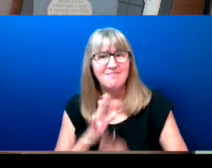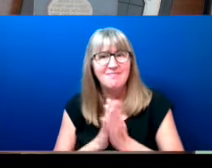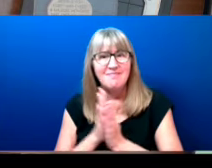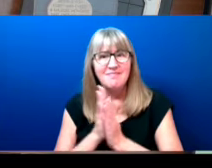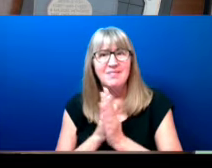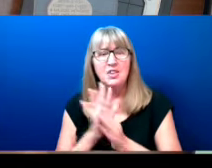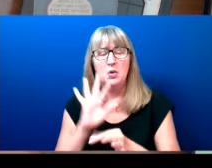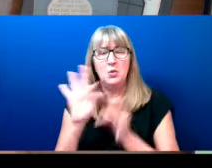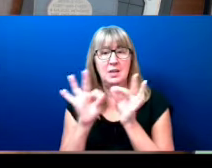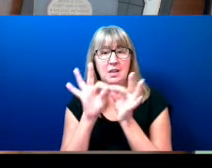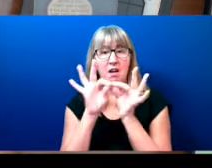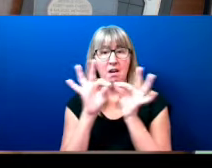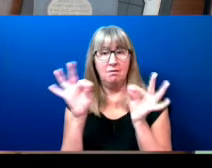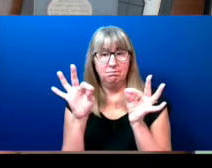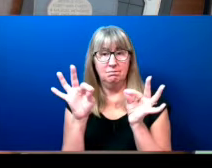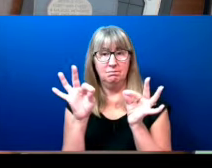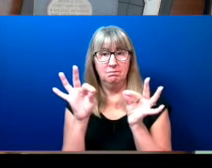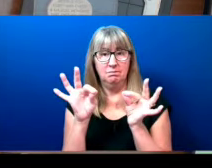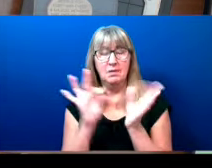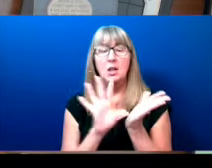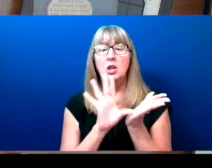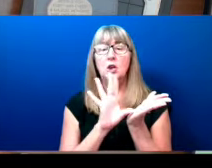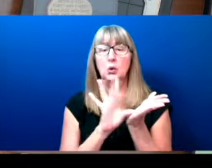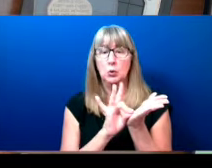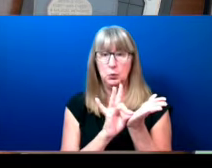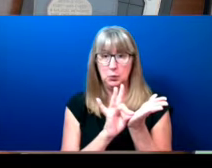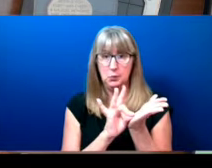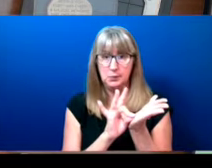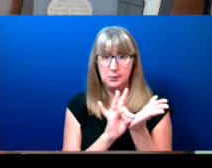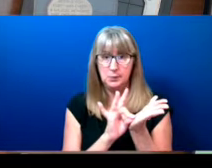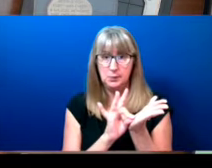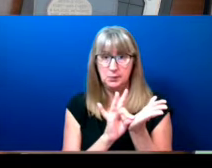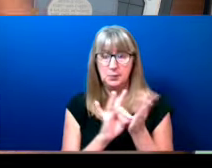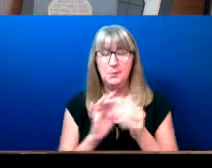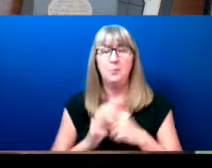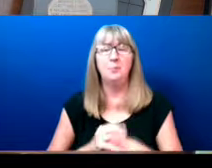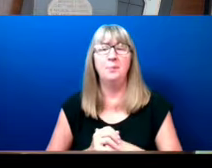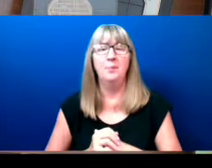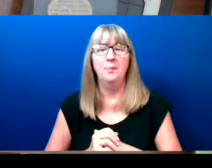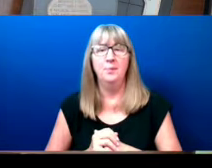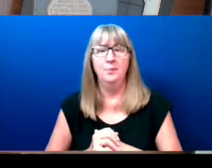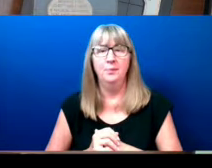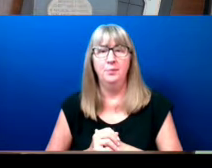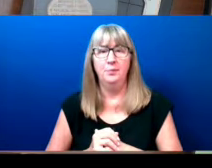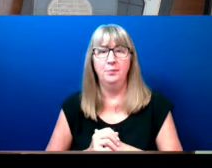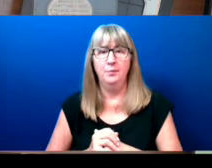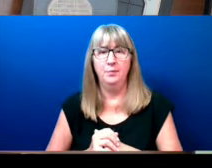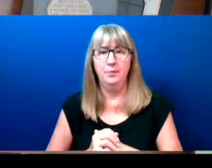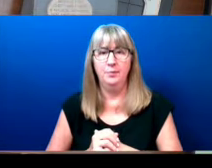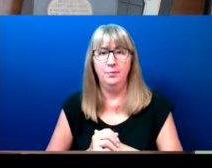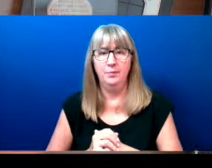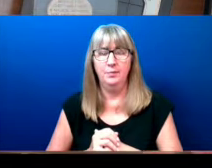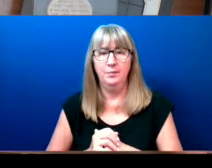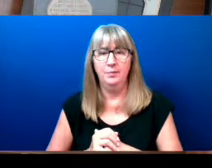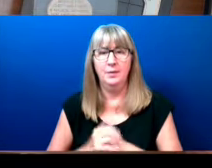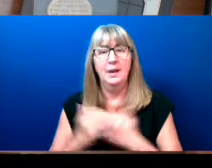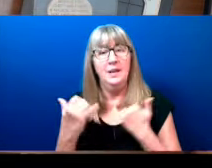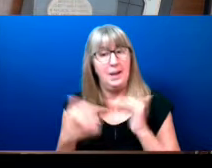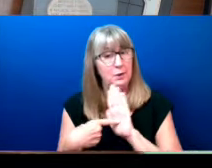then. So I love this idea of just making a knot and gluing it down for your sentiment. So now I'm going to show